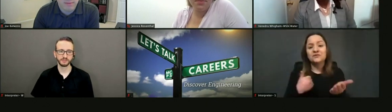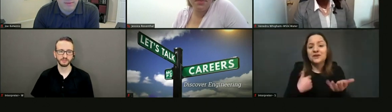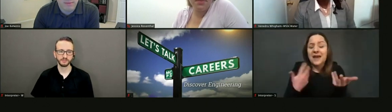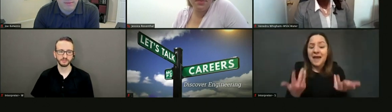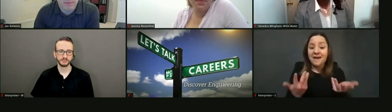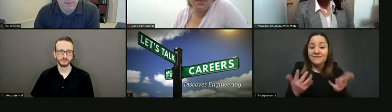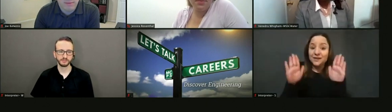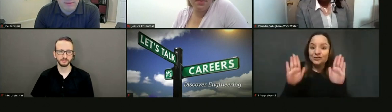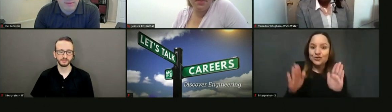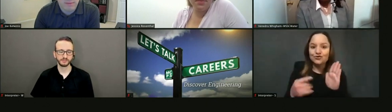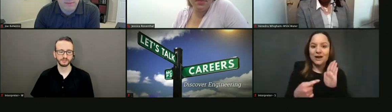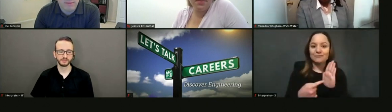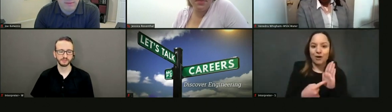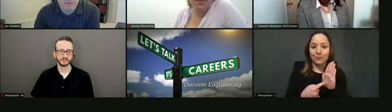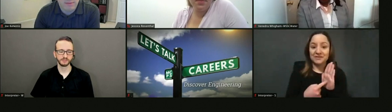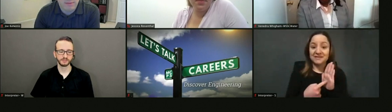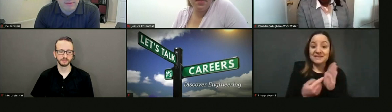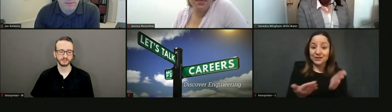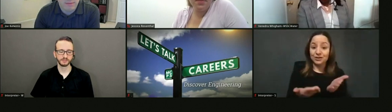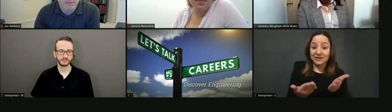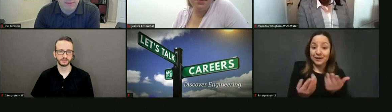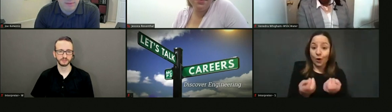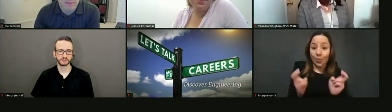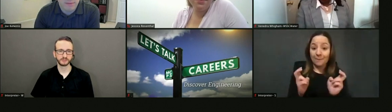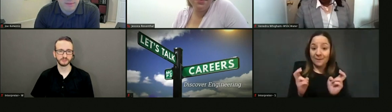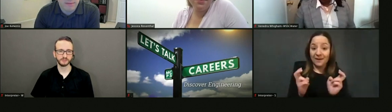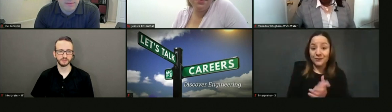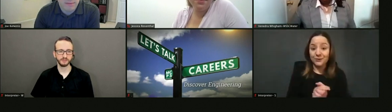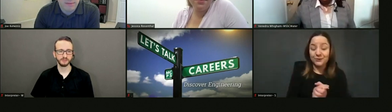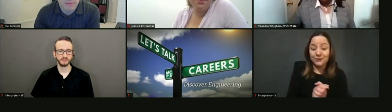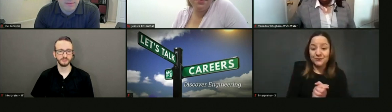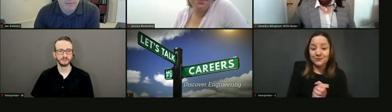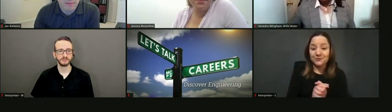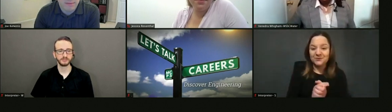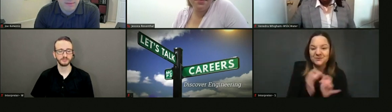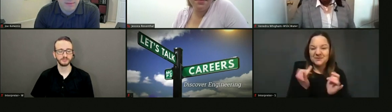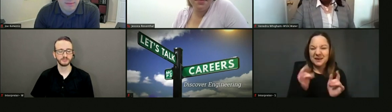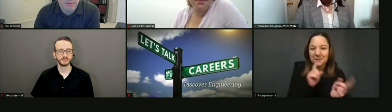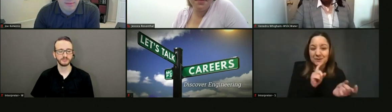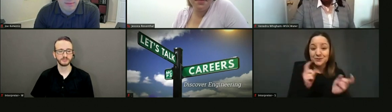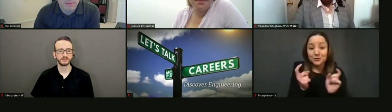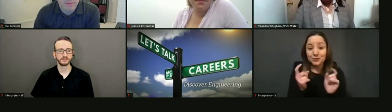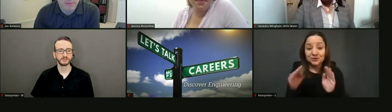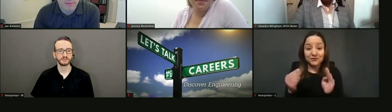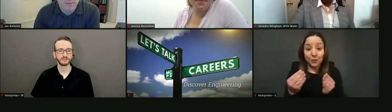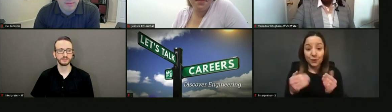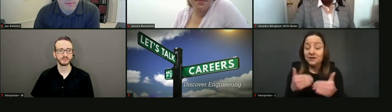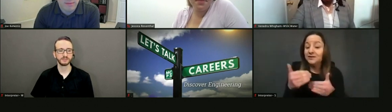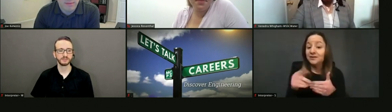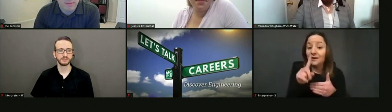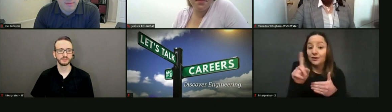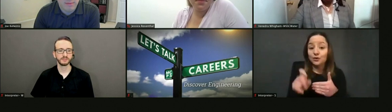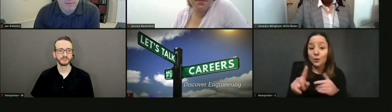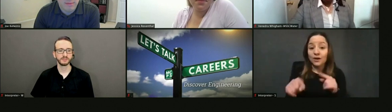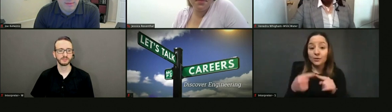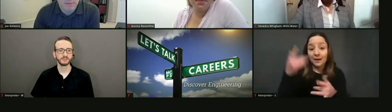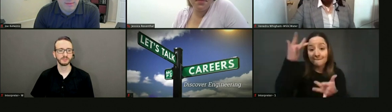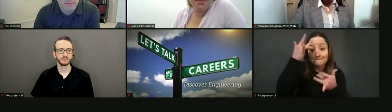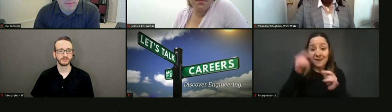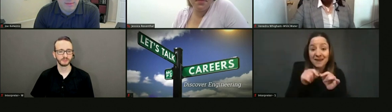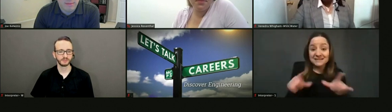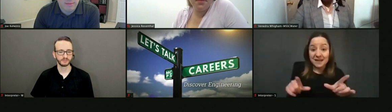great representation on our panel today. Switching gears a little bit, our next question is about the pandemic, which